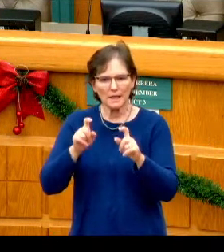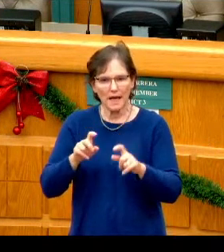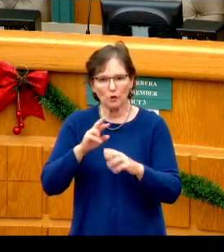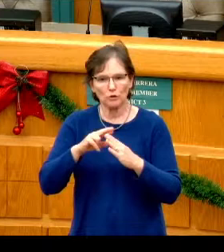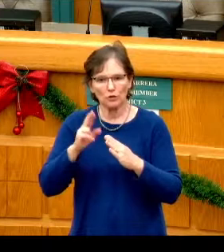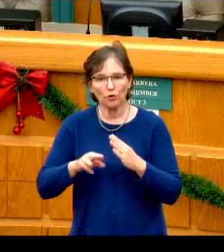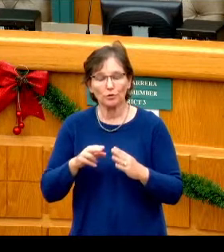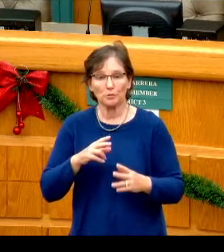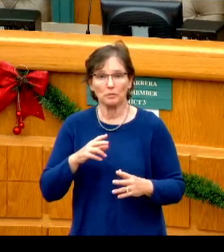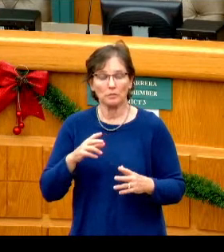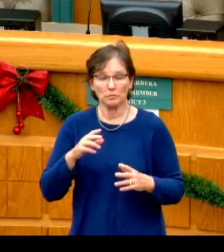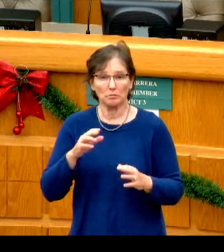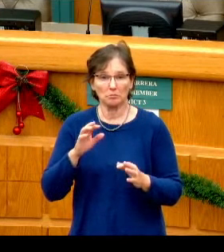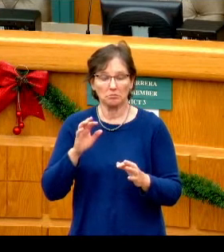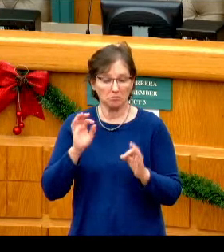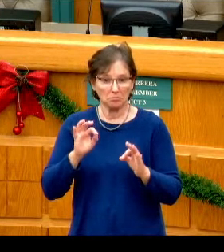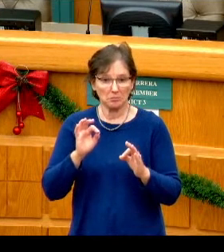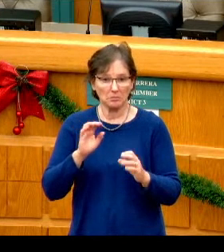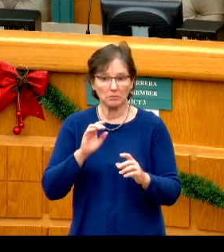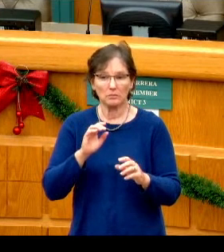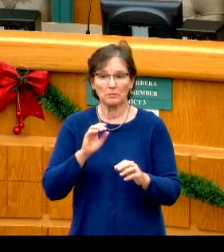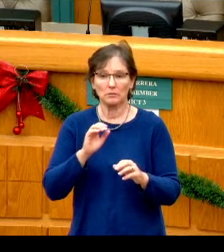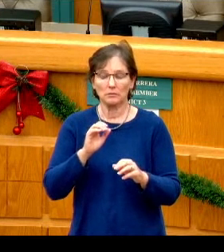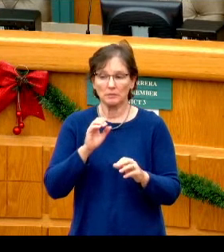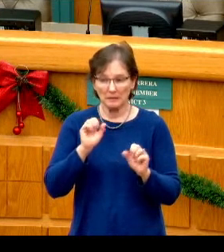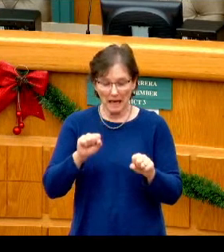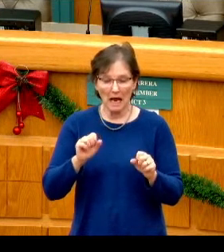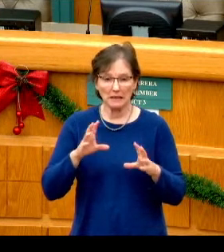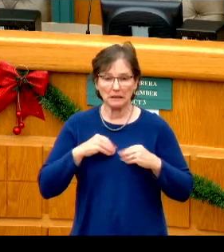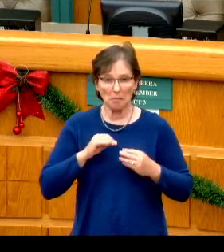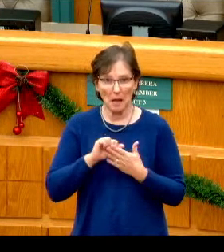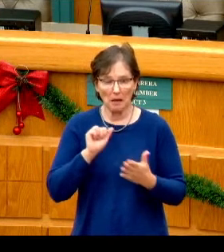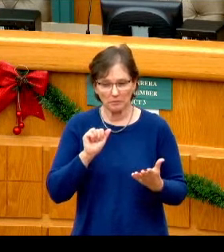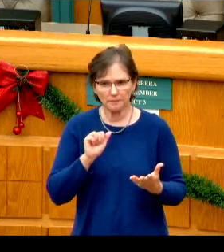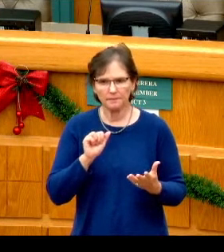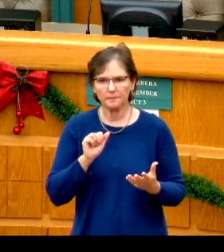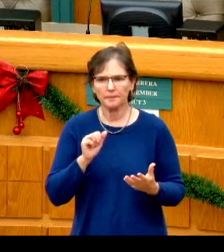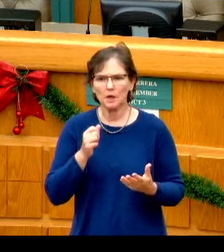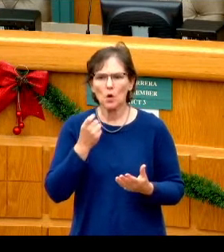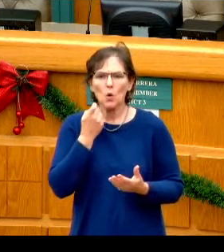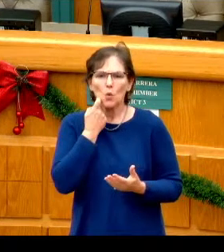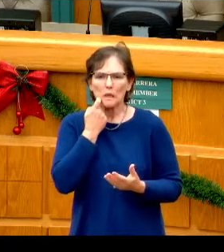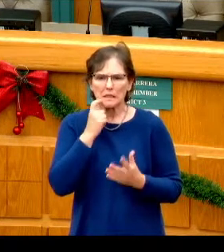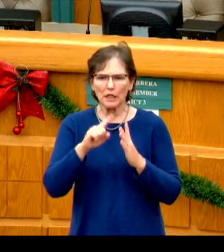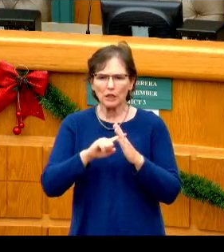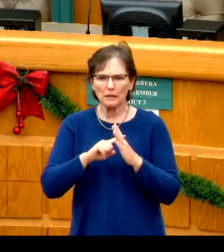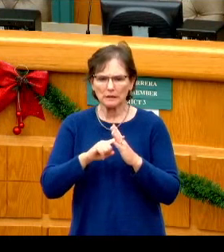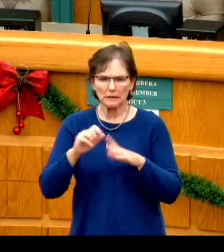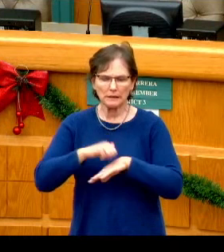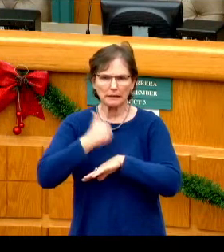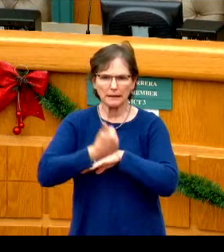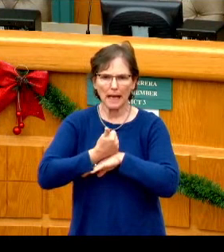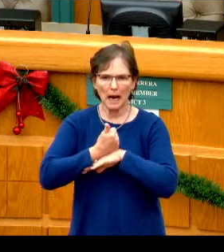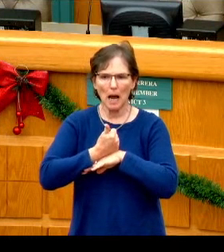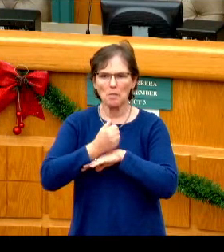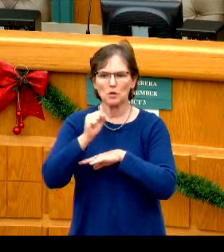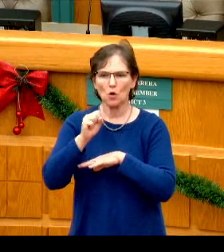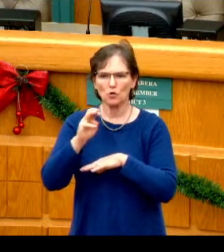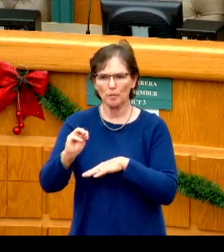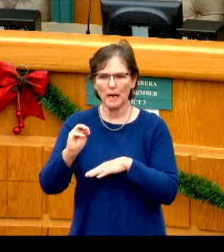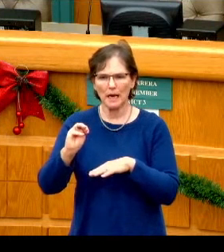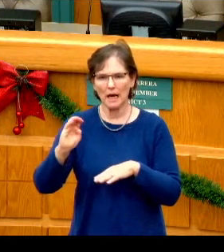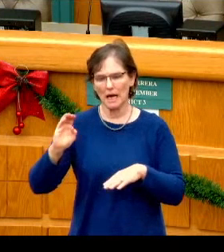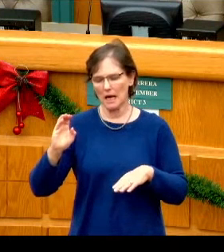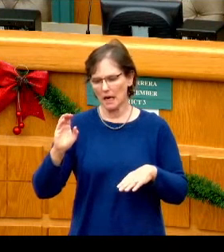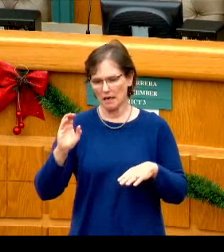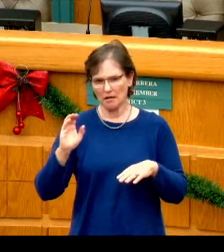10 and 28%. We started a social media account in the past 2 weeks, CB COVID, and I've seen some people really